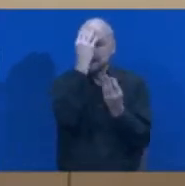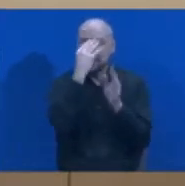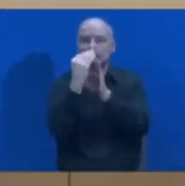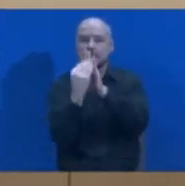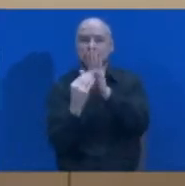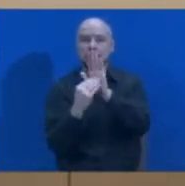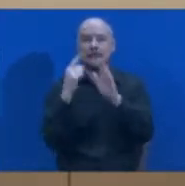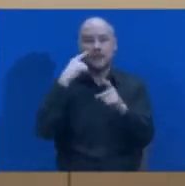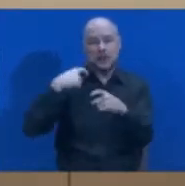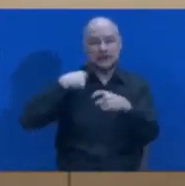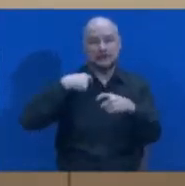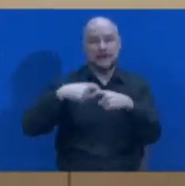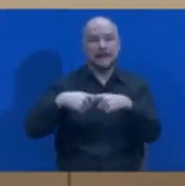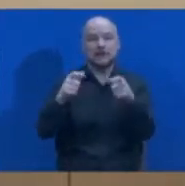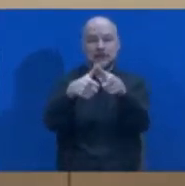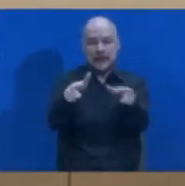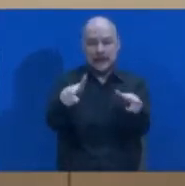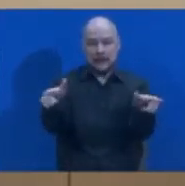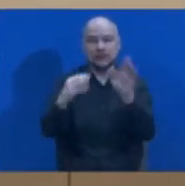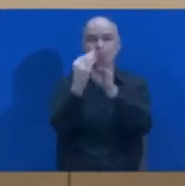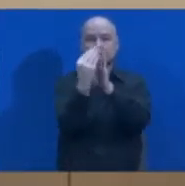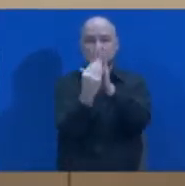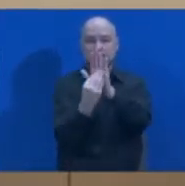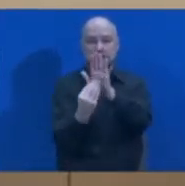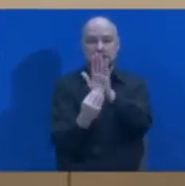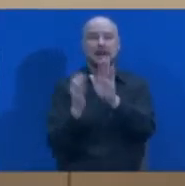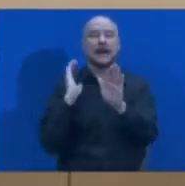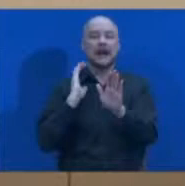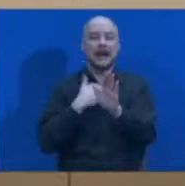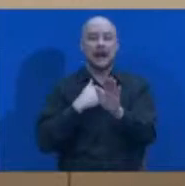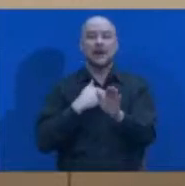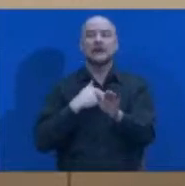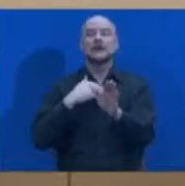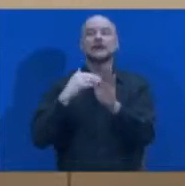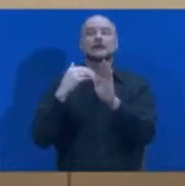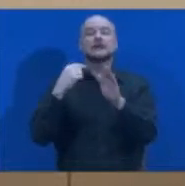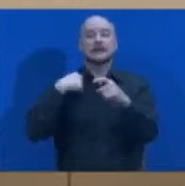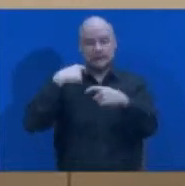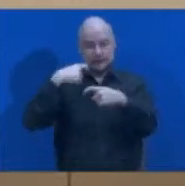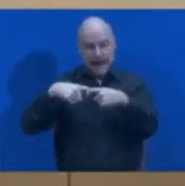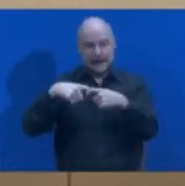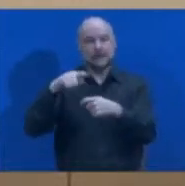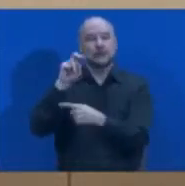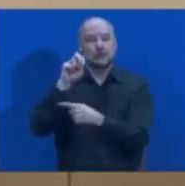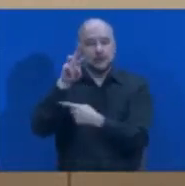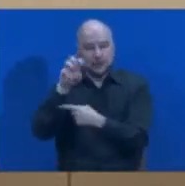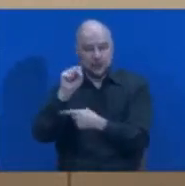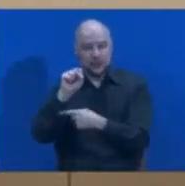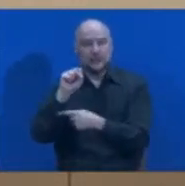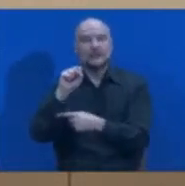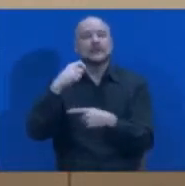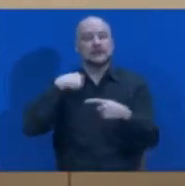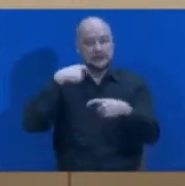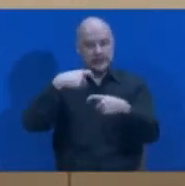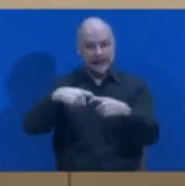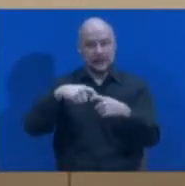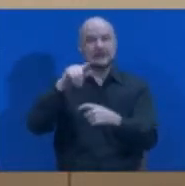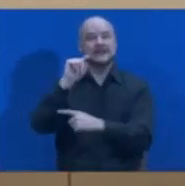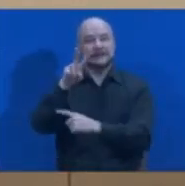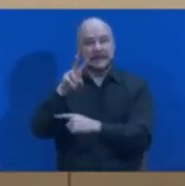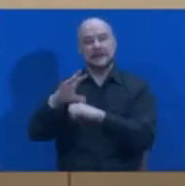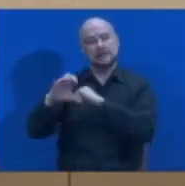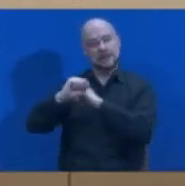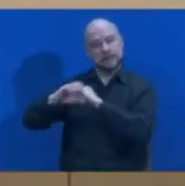Spanish today and have been working with our Spanish-speaking media partners to get the word out about staying at home, testing, and how to best